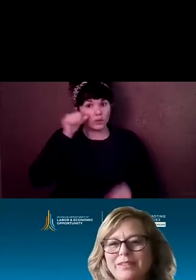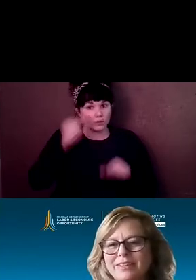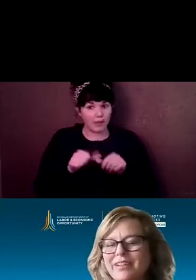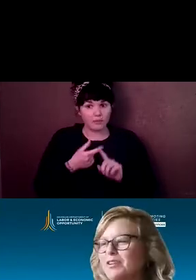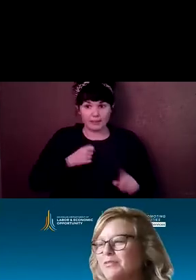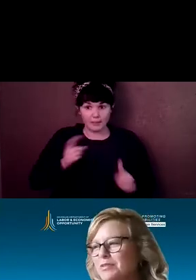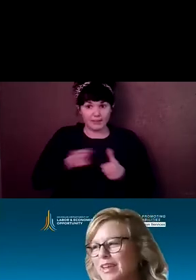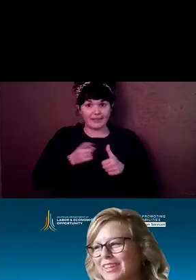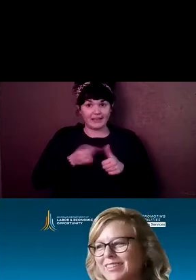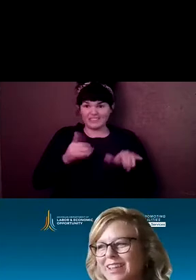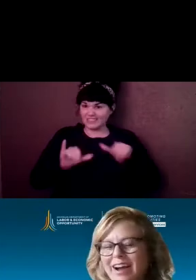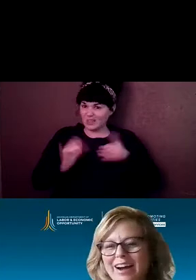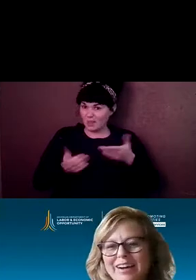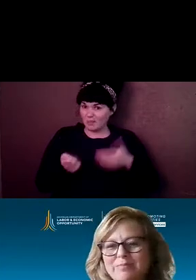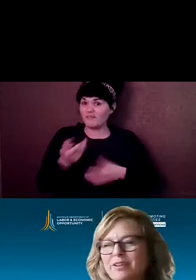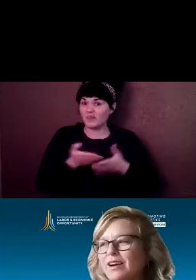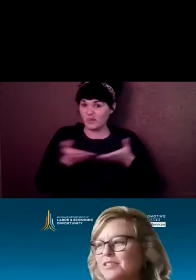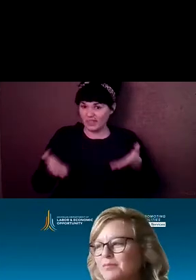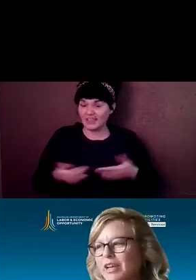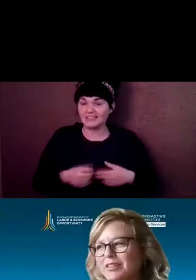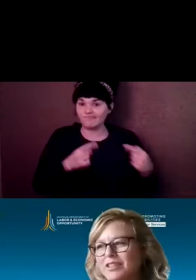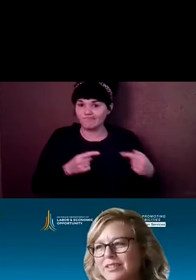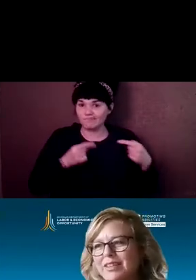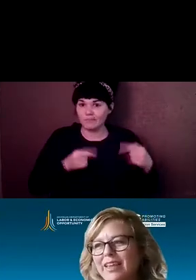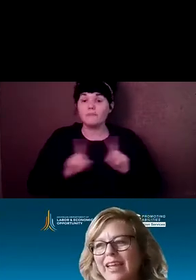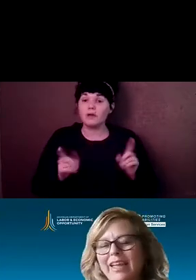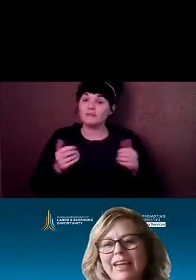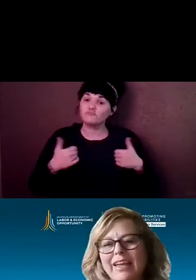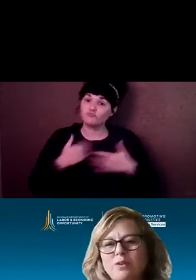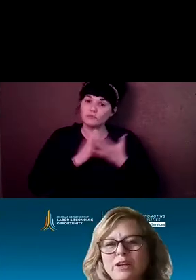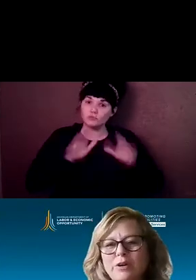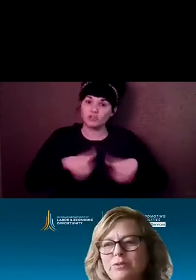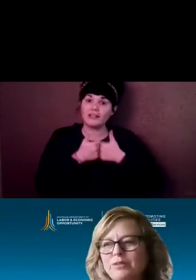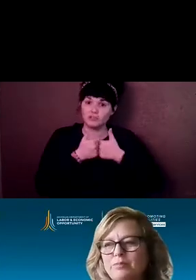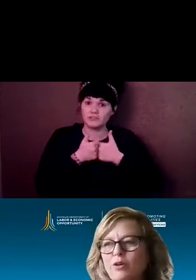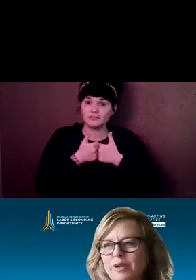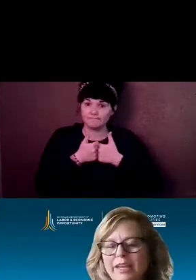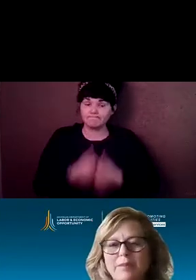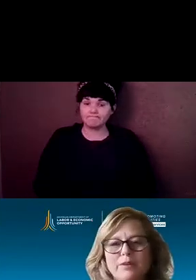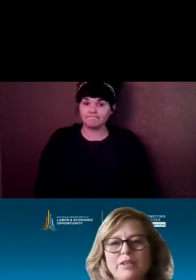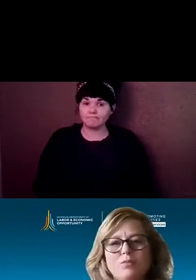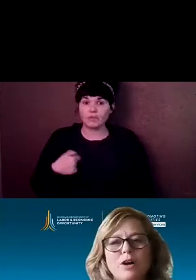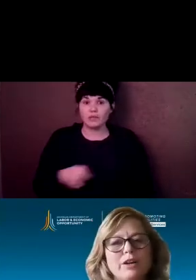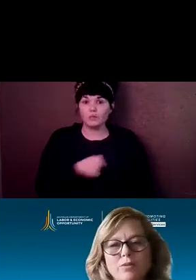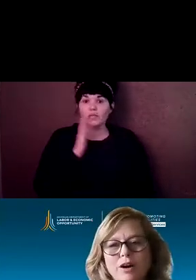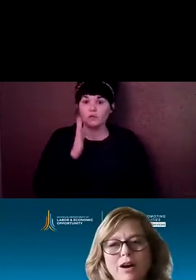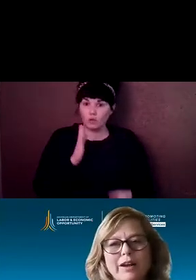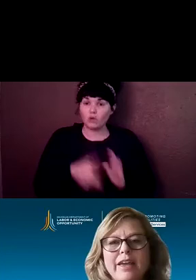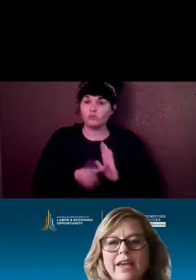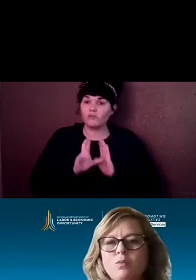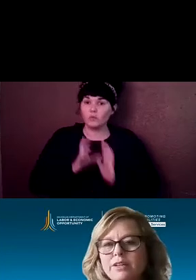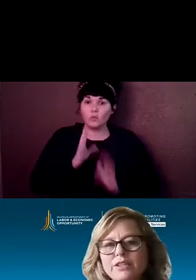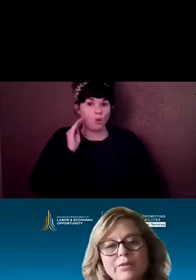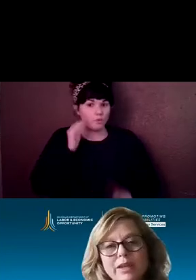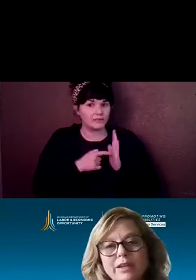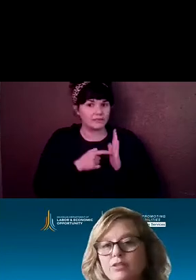may still have a few things, but there are some challenges. And we're going to go through some home examples and what could go wrong,